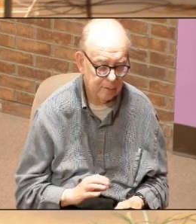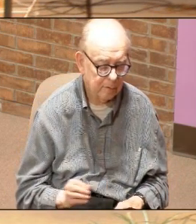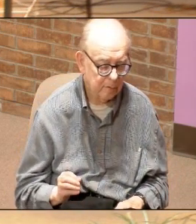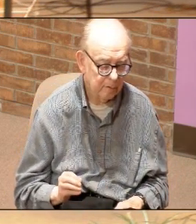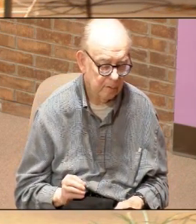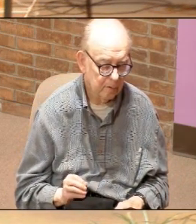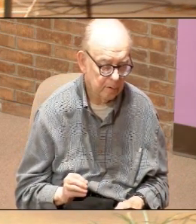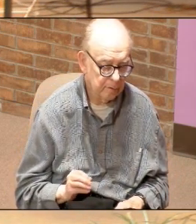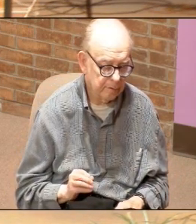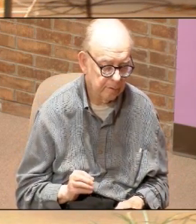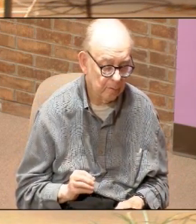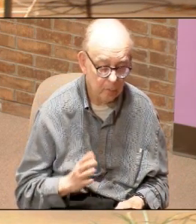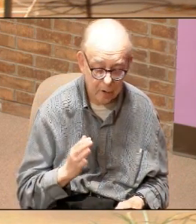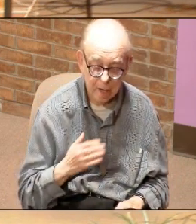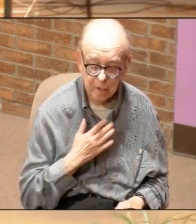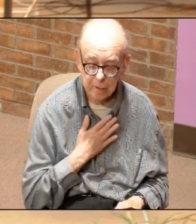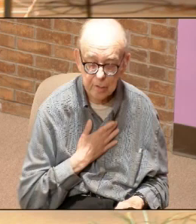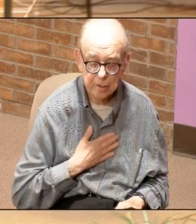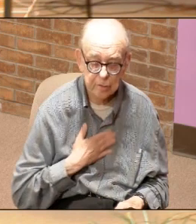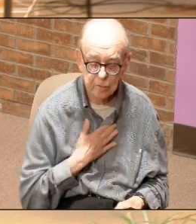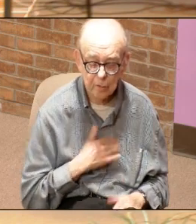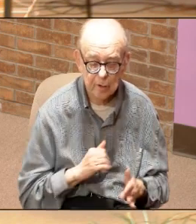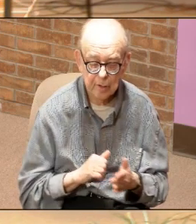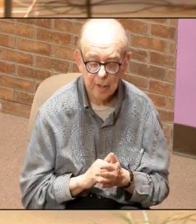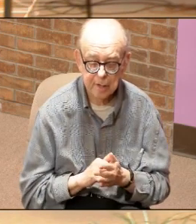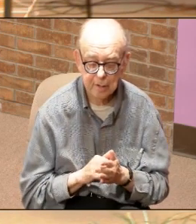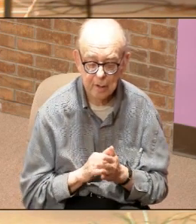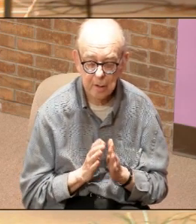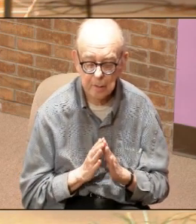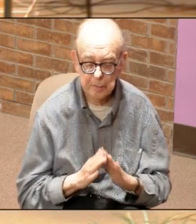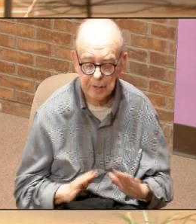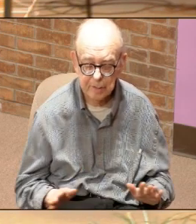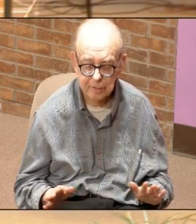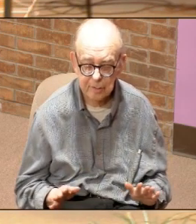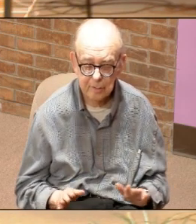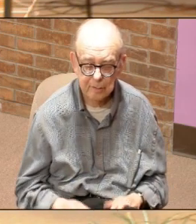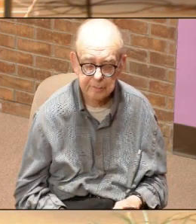And just to enjoy that peace.